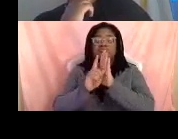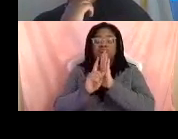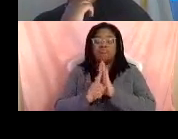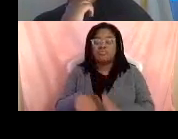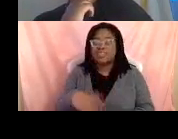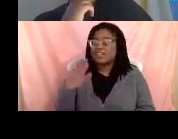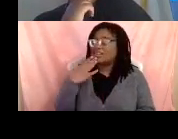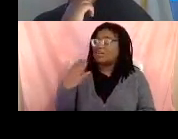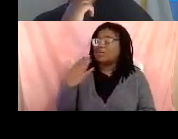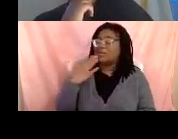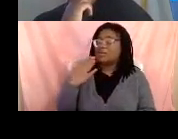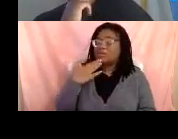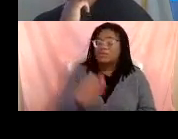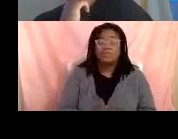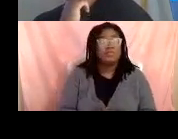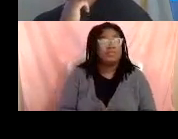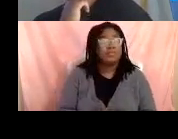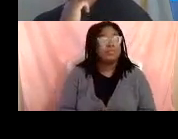Thank you. Thanks.